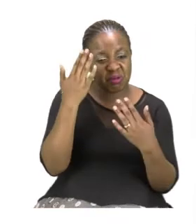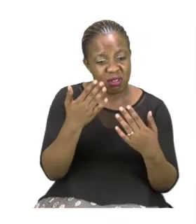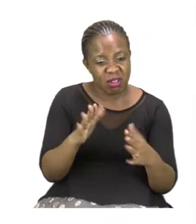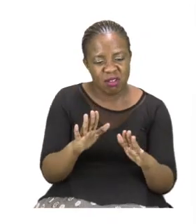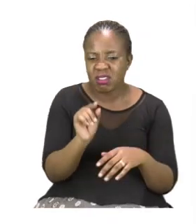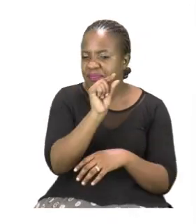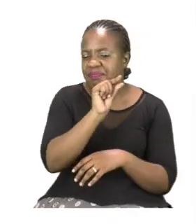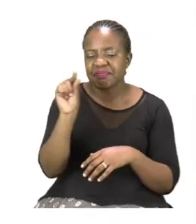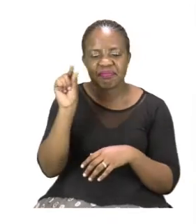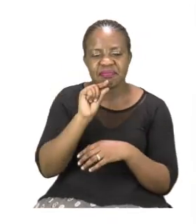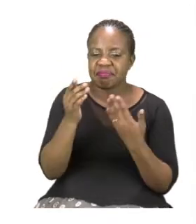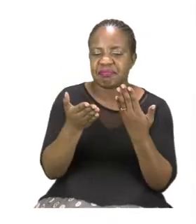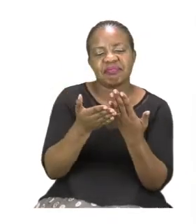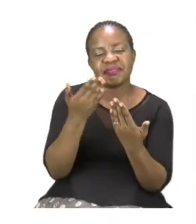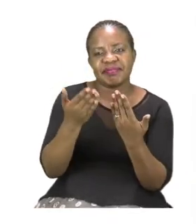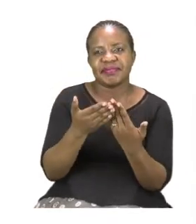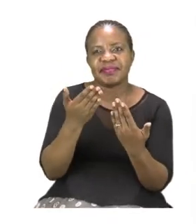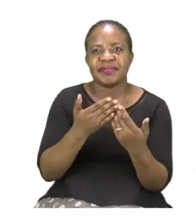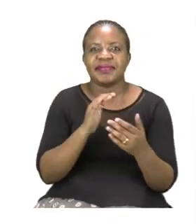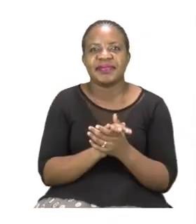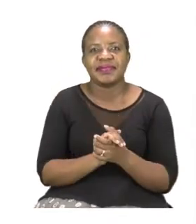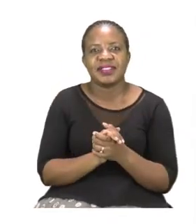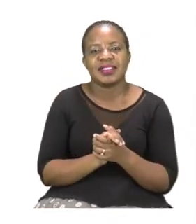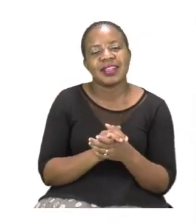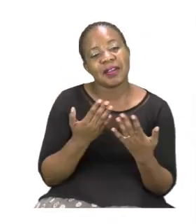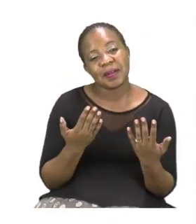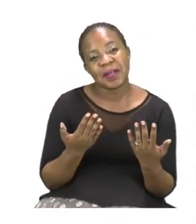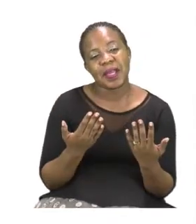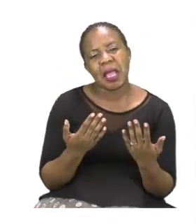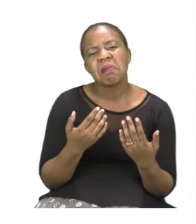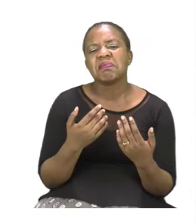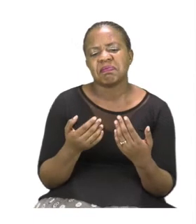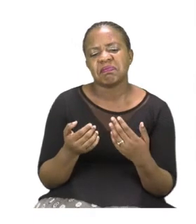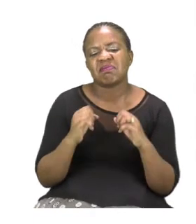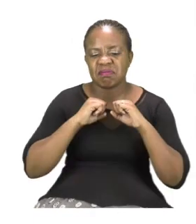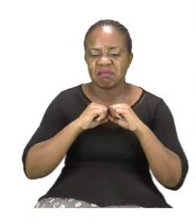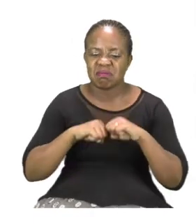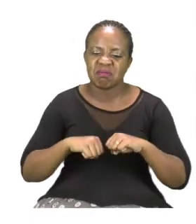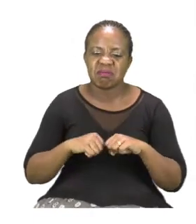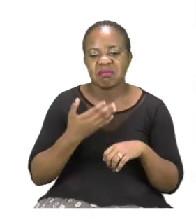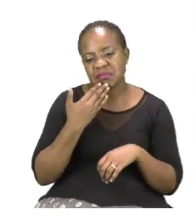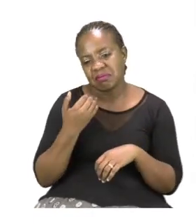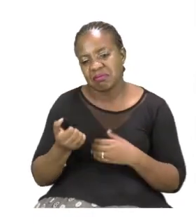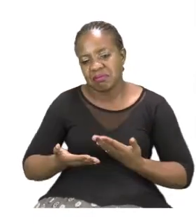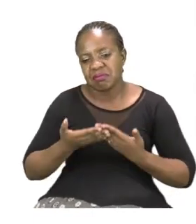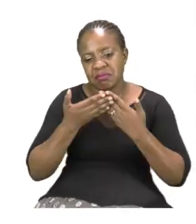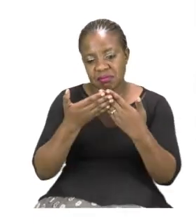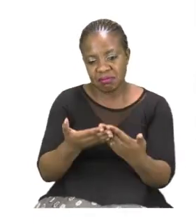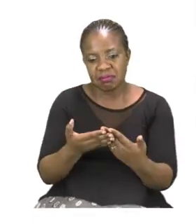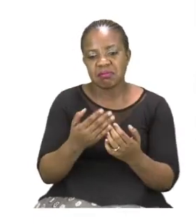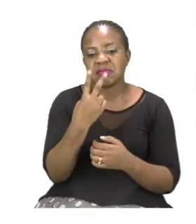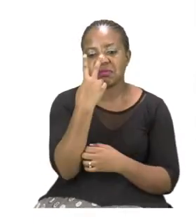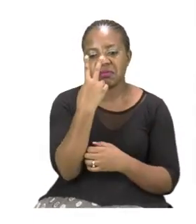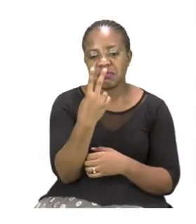in case, I have decided to help you with 2 sentences. Now remember, we